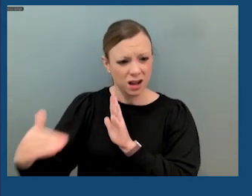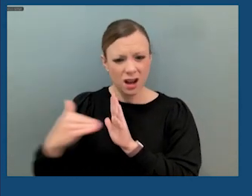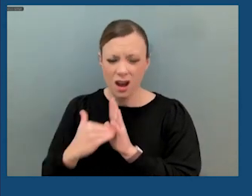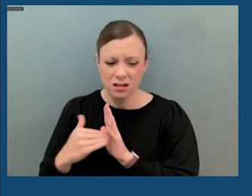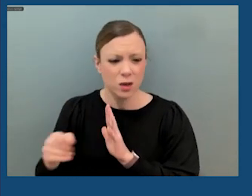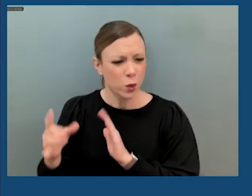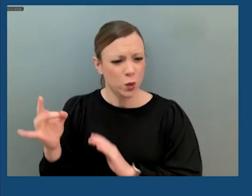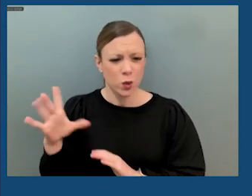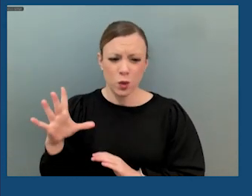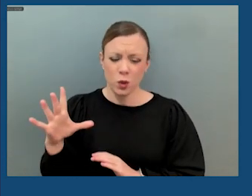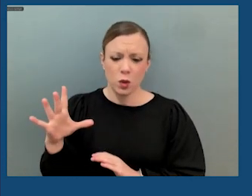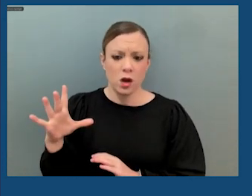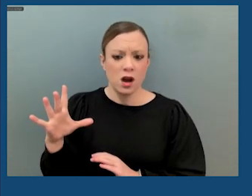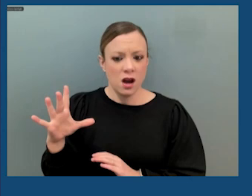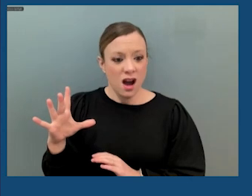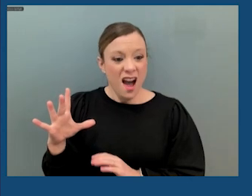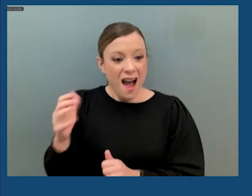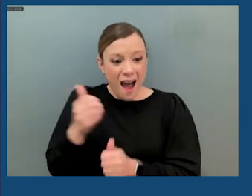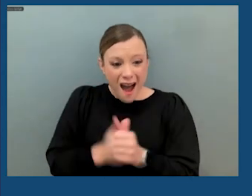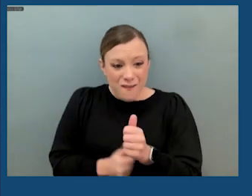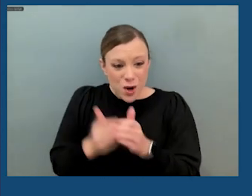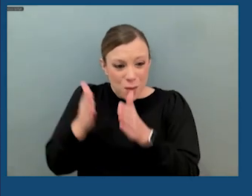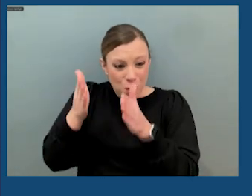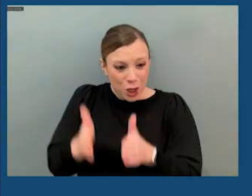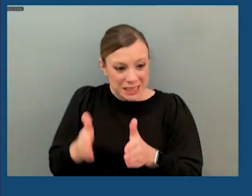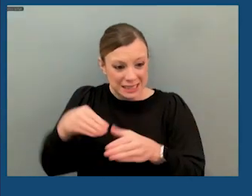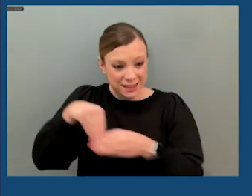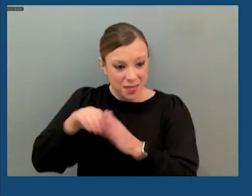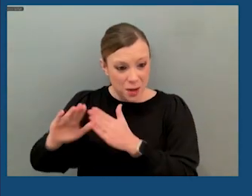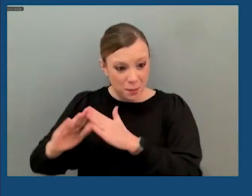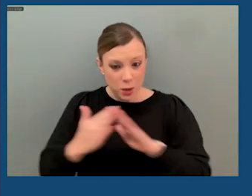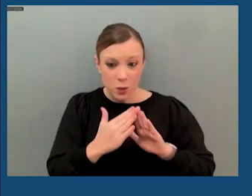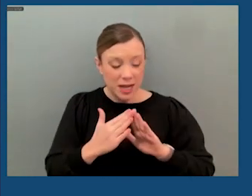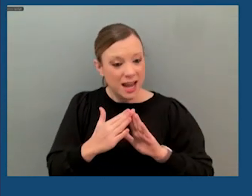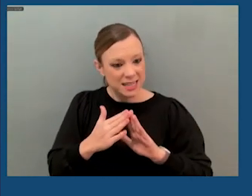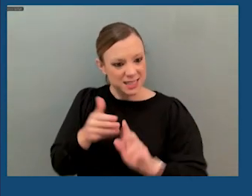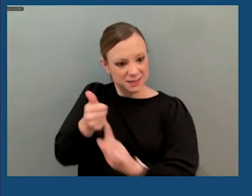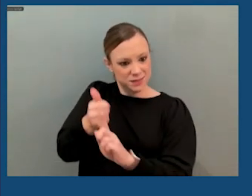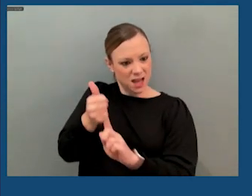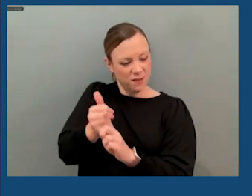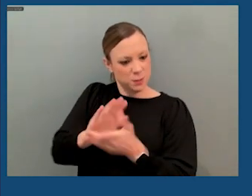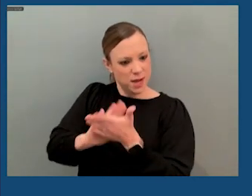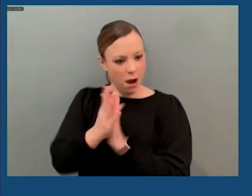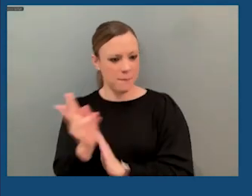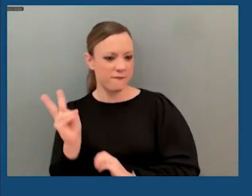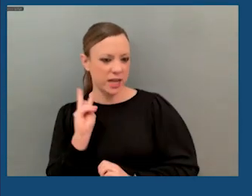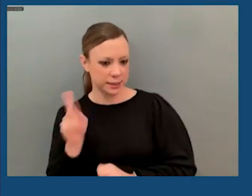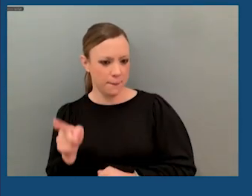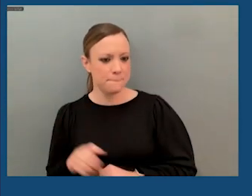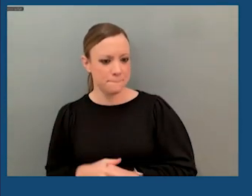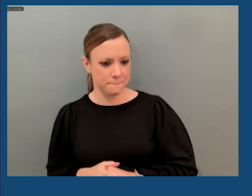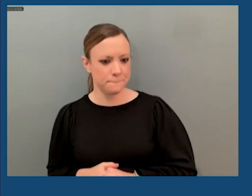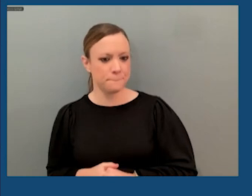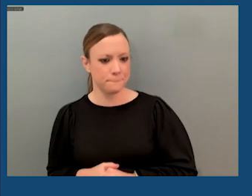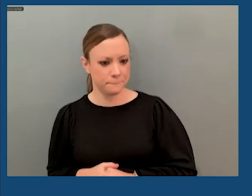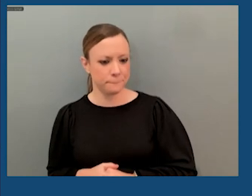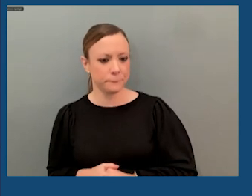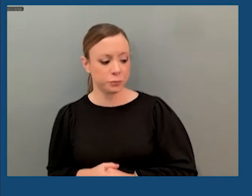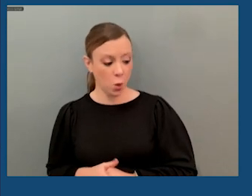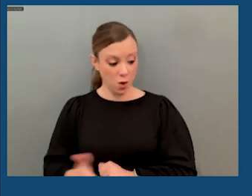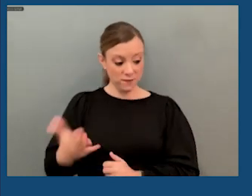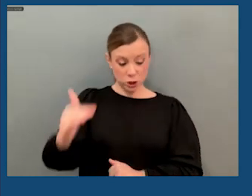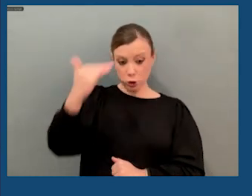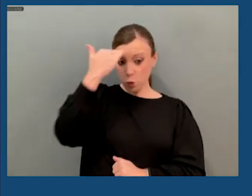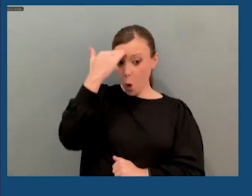that almost every single person in the community has been themselves victimized or knows someone who has